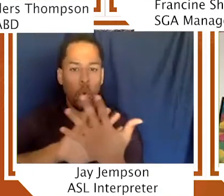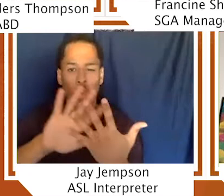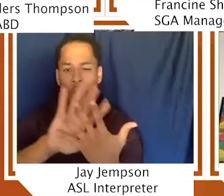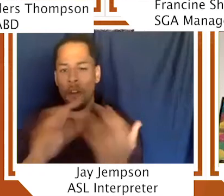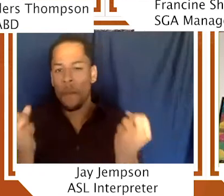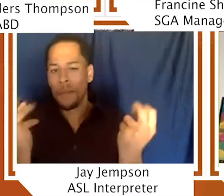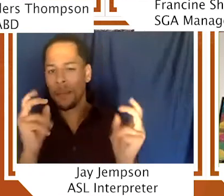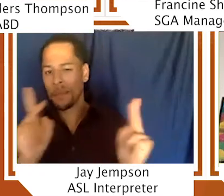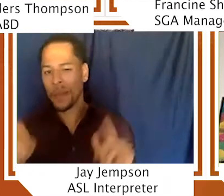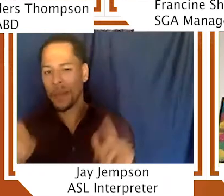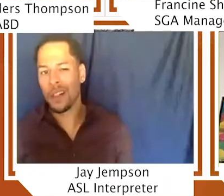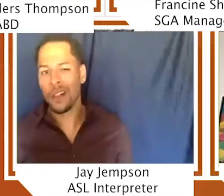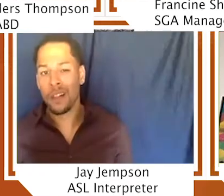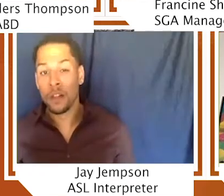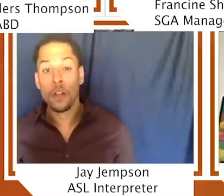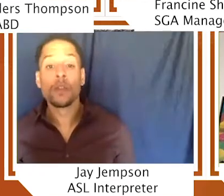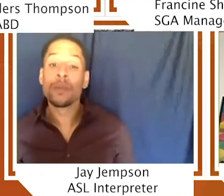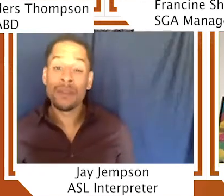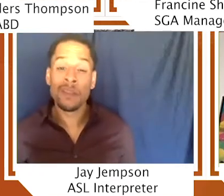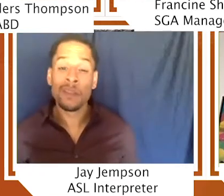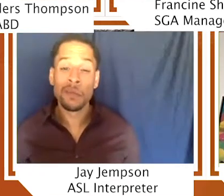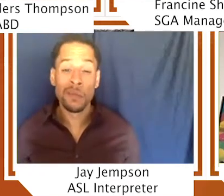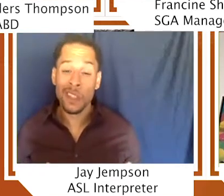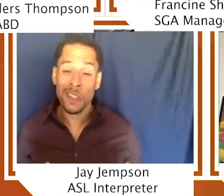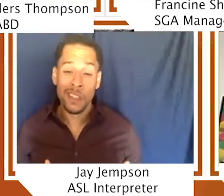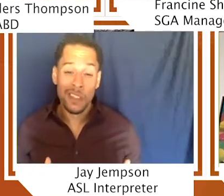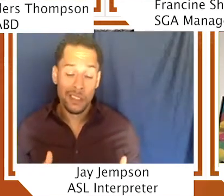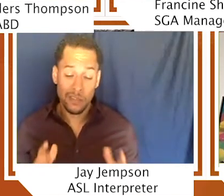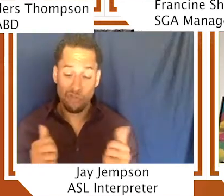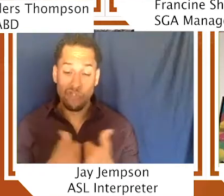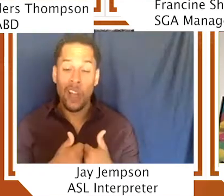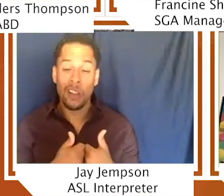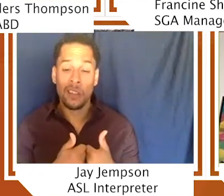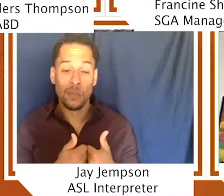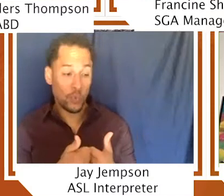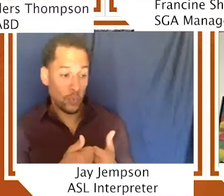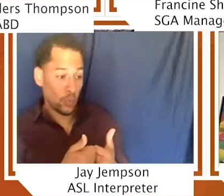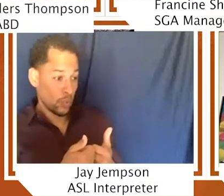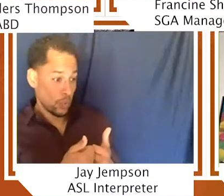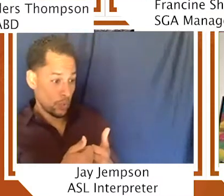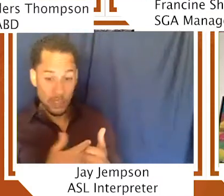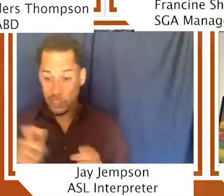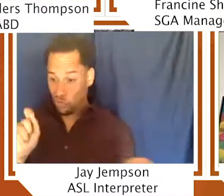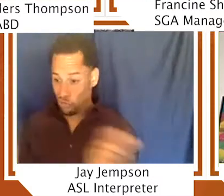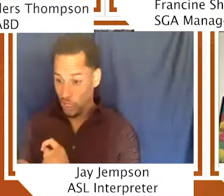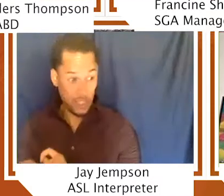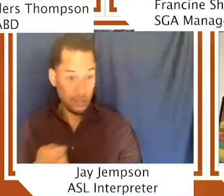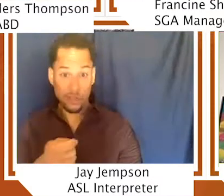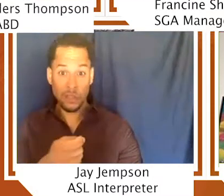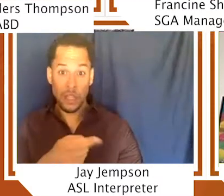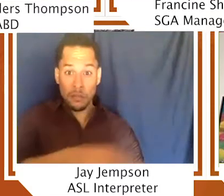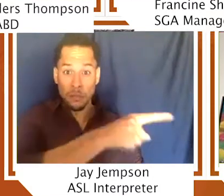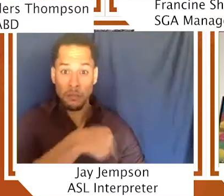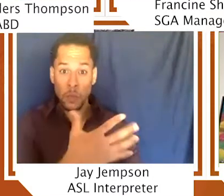it's difficult to shift and to see the change that we artists